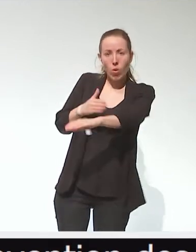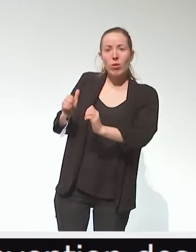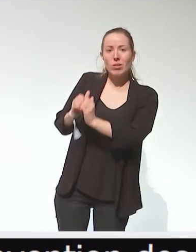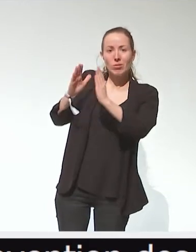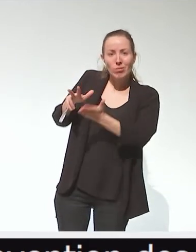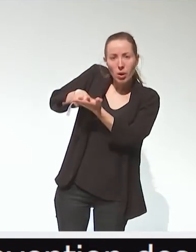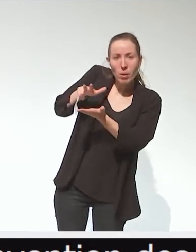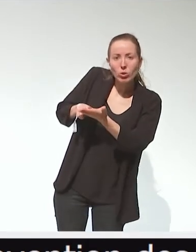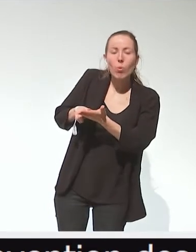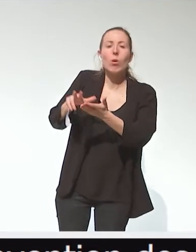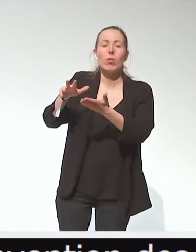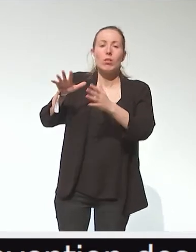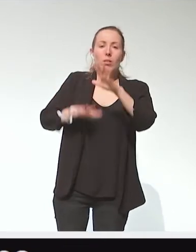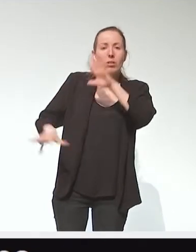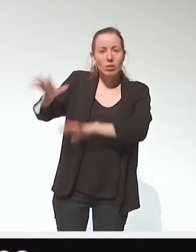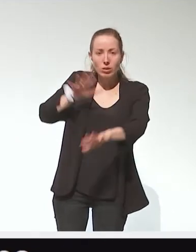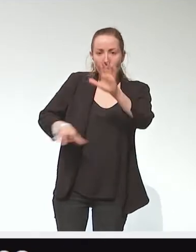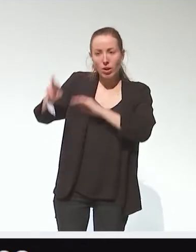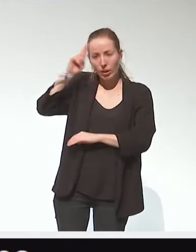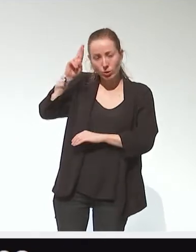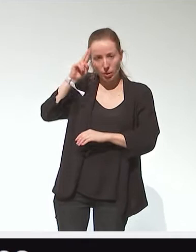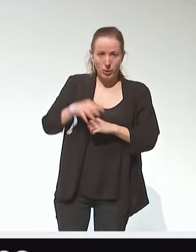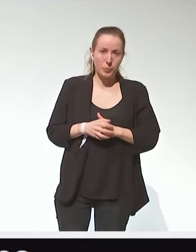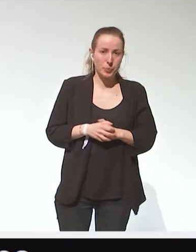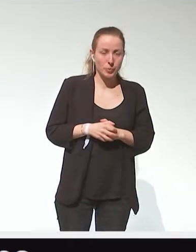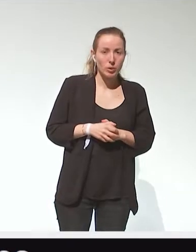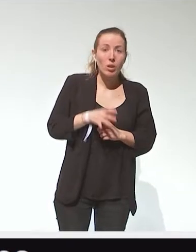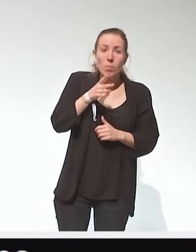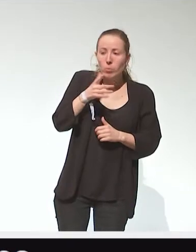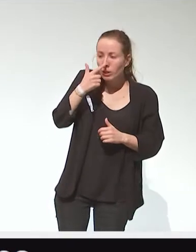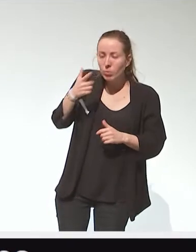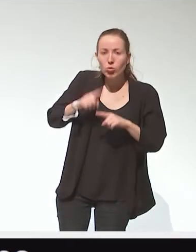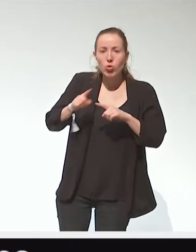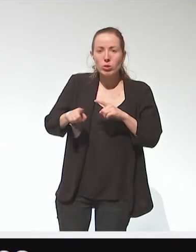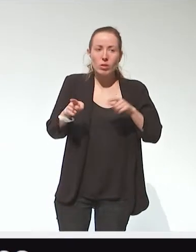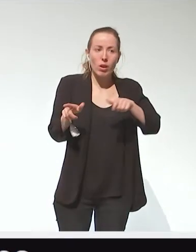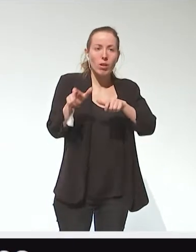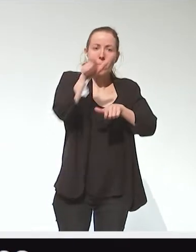but there are ways in which we can do that. There's ways which can facilitate that process, including through